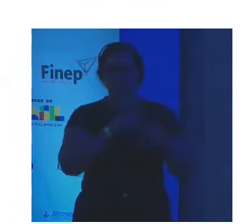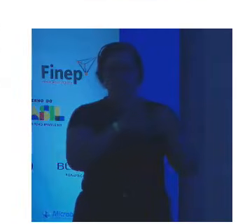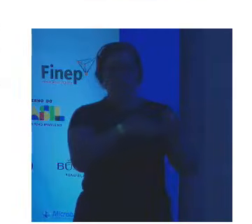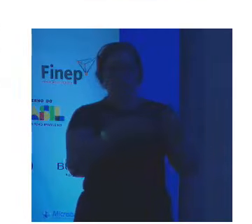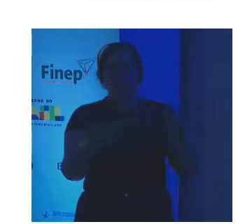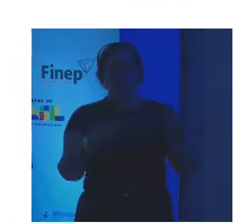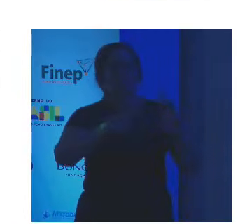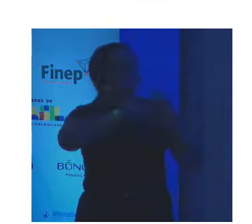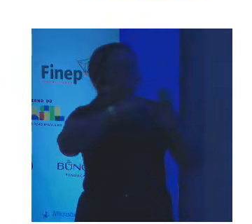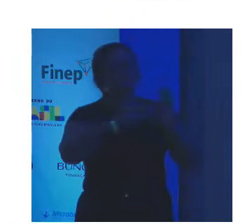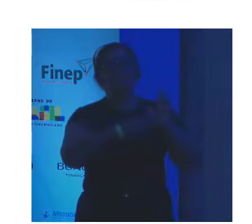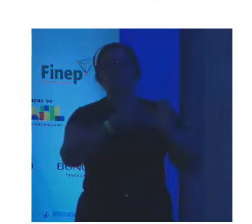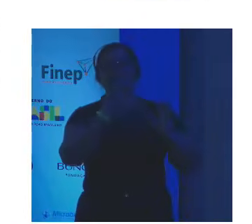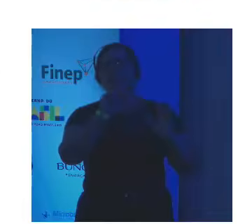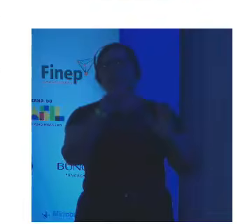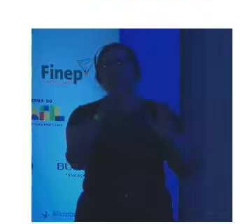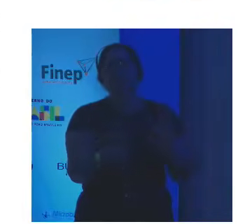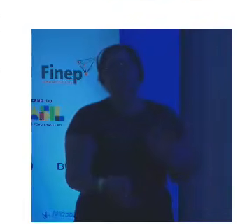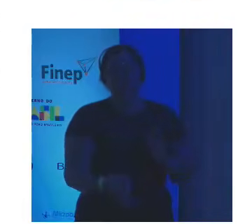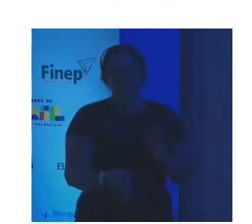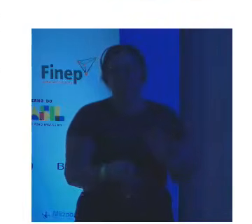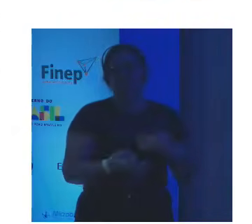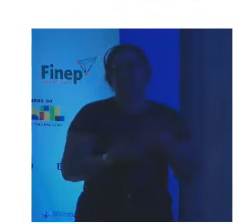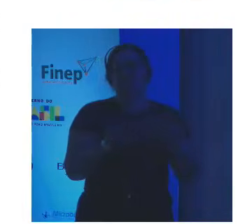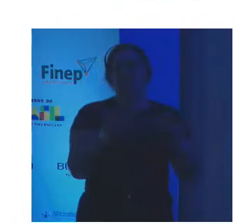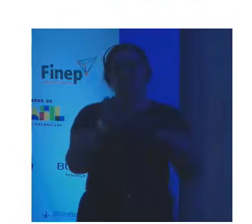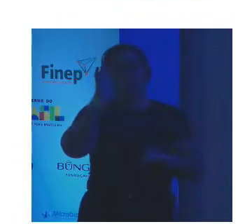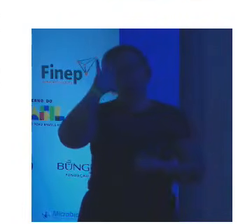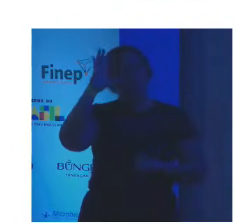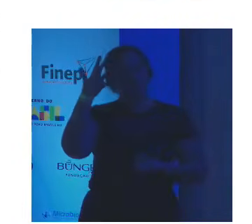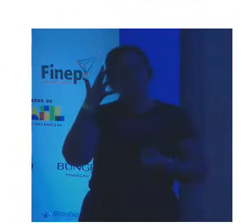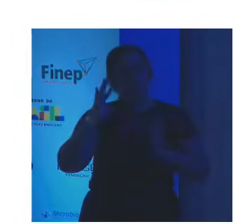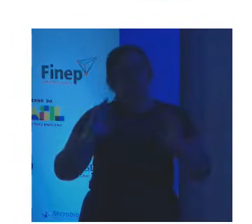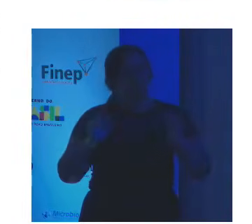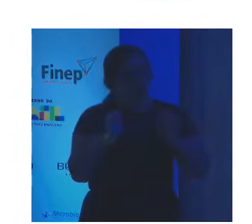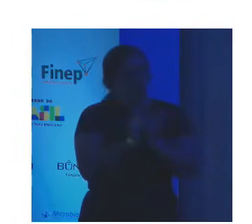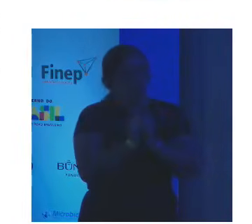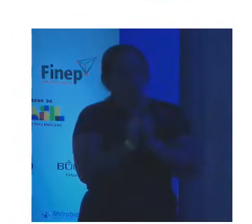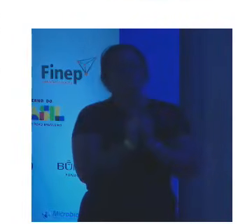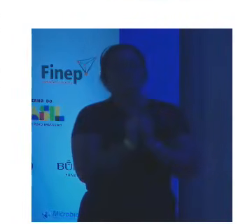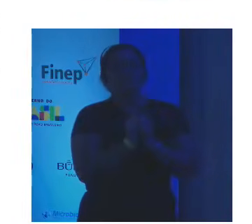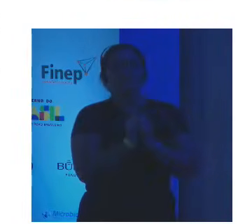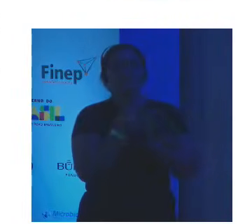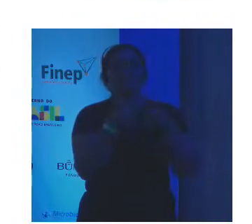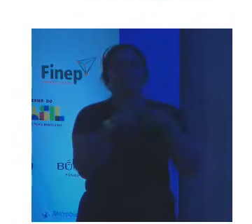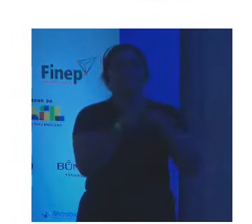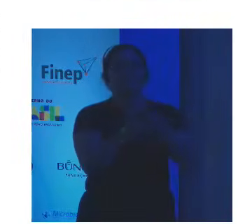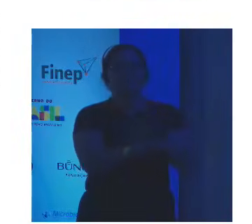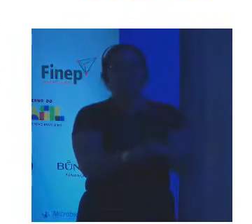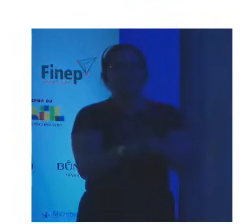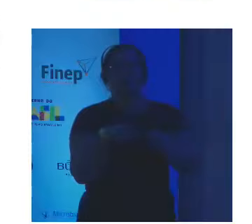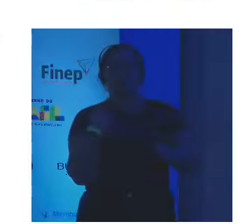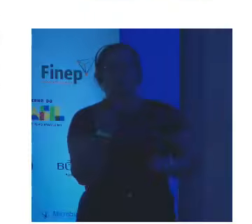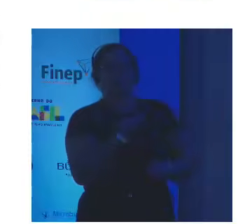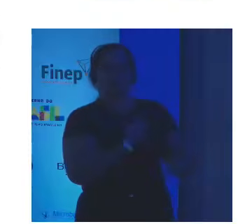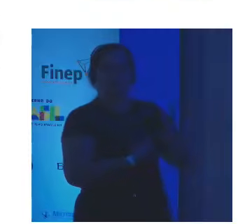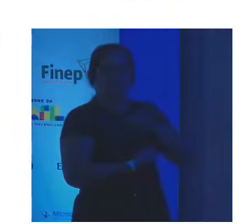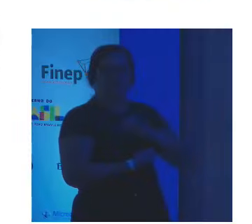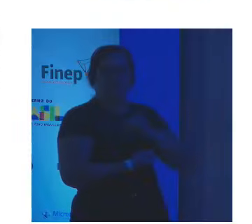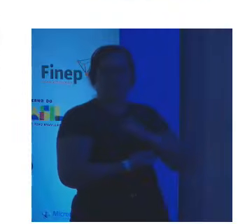exactly? We will decide this all together. This is interconnecting all the things that we have, having a core